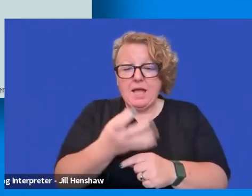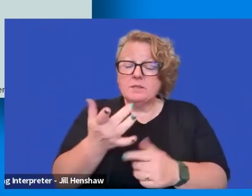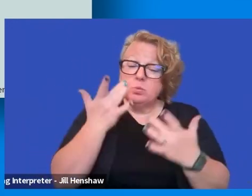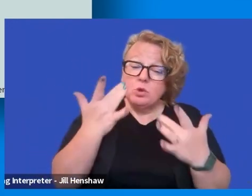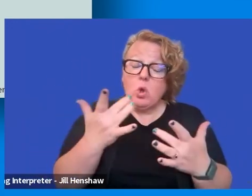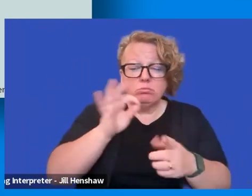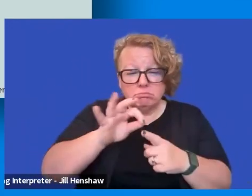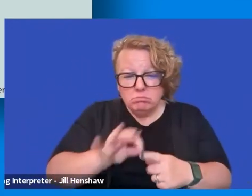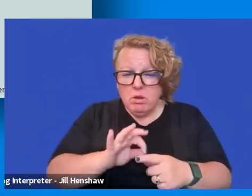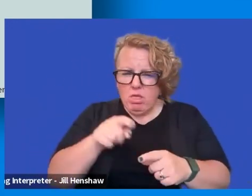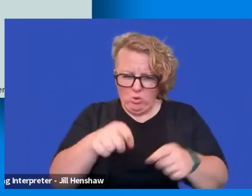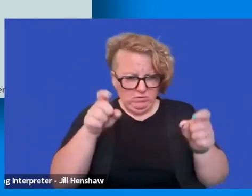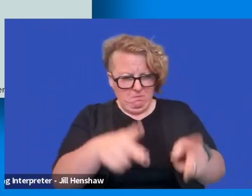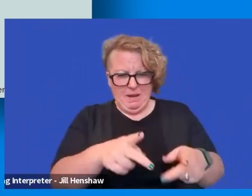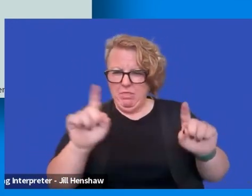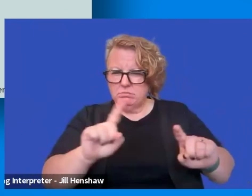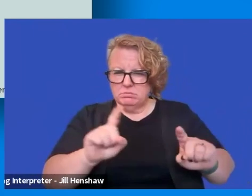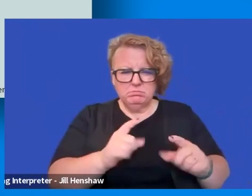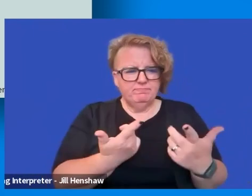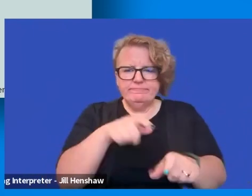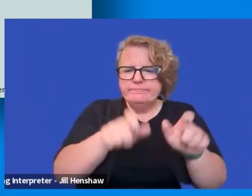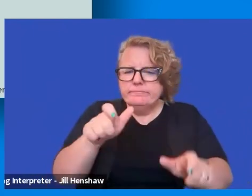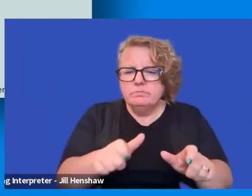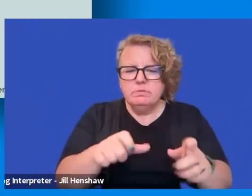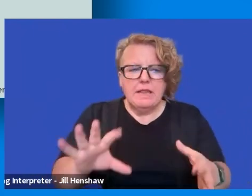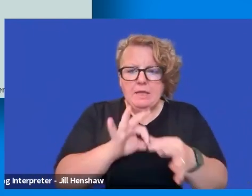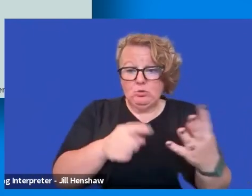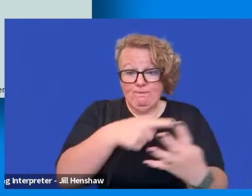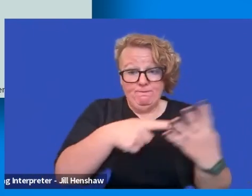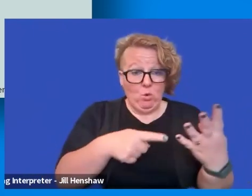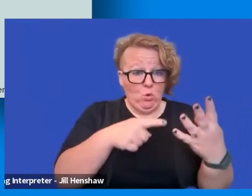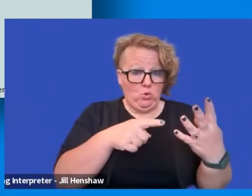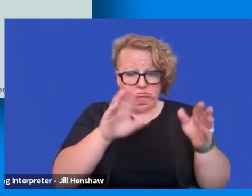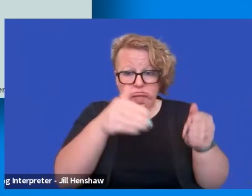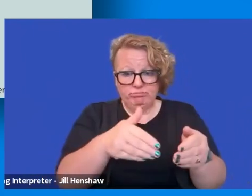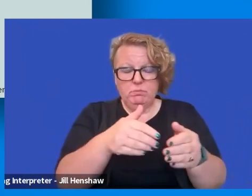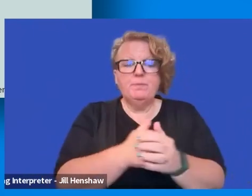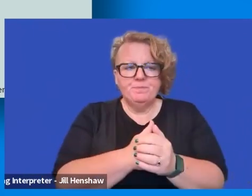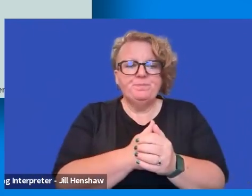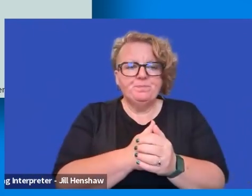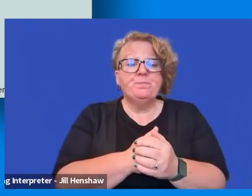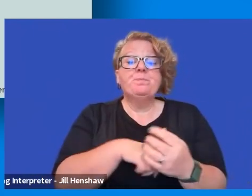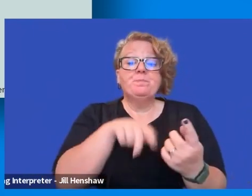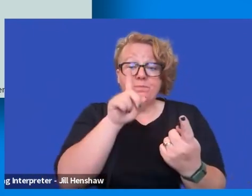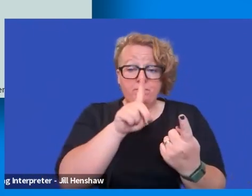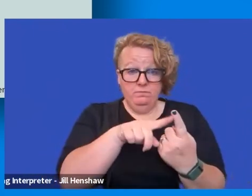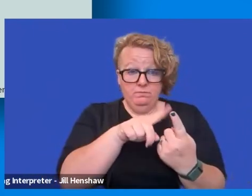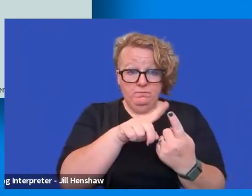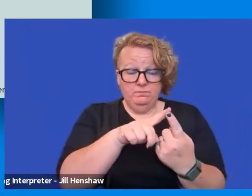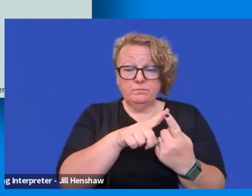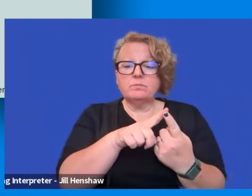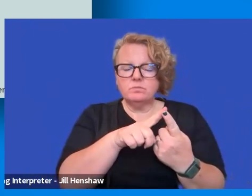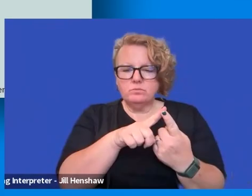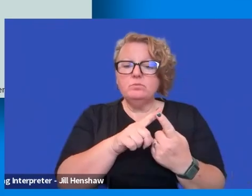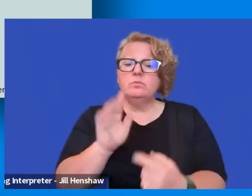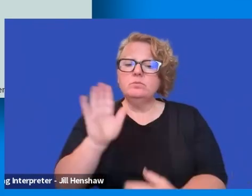on these methods and participants for the 4 studies. So the first one on the left-hand side